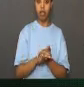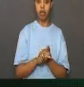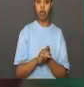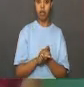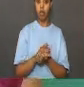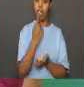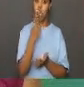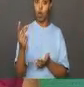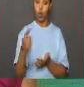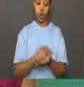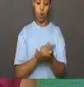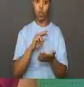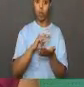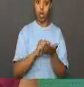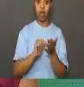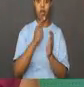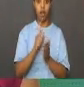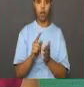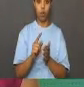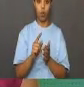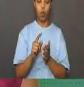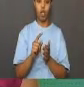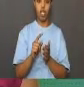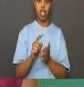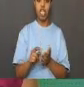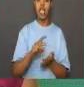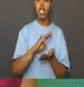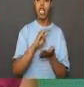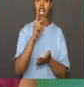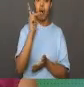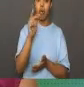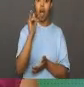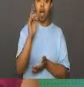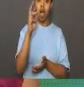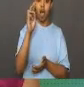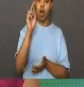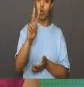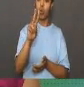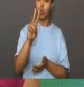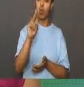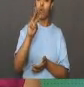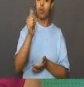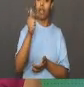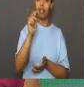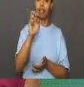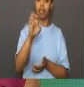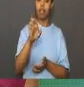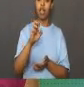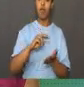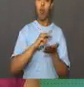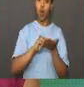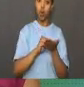glucose. The molecules of pyruvate move into the mitochondria